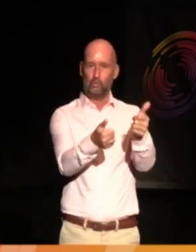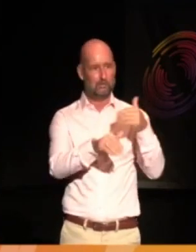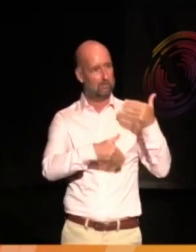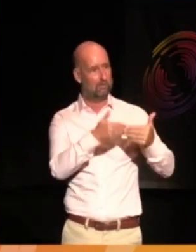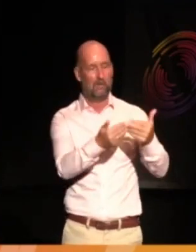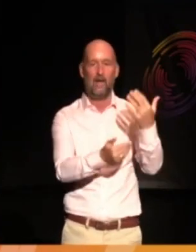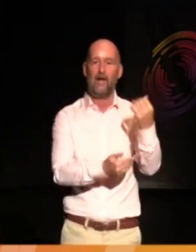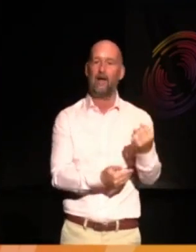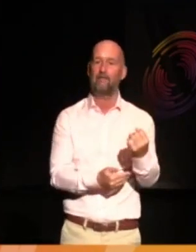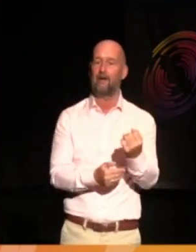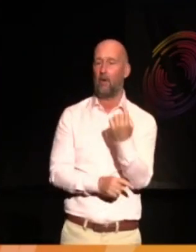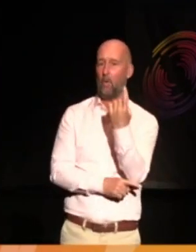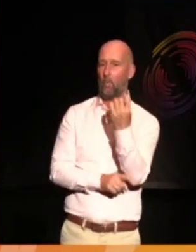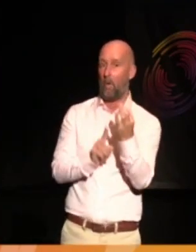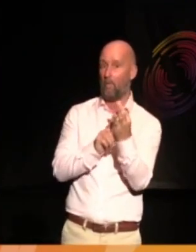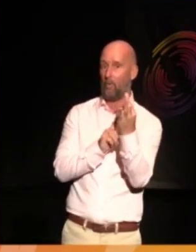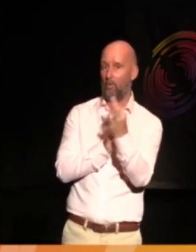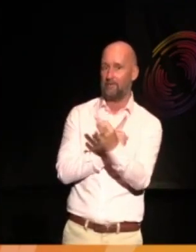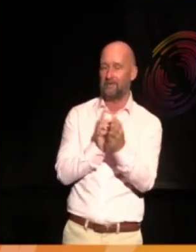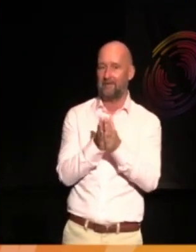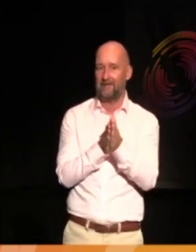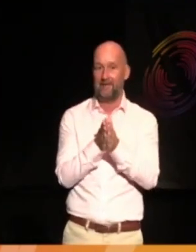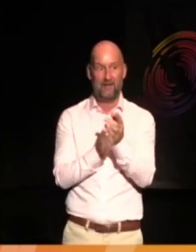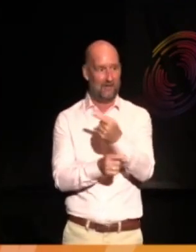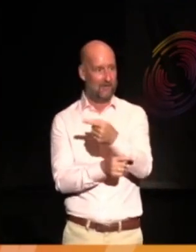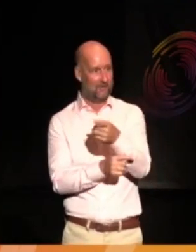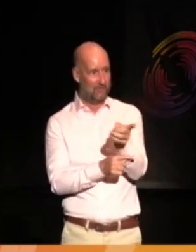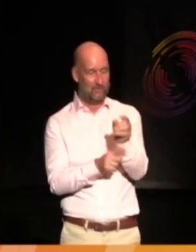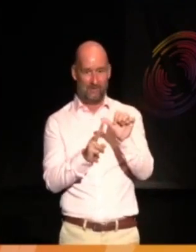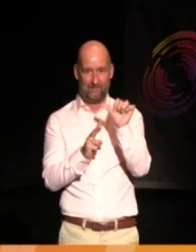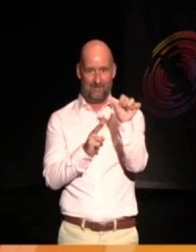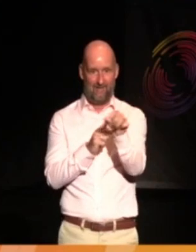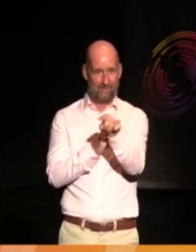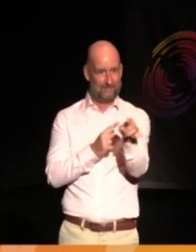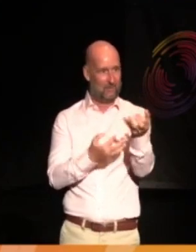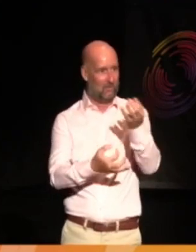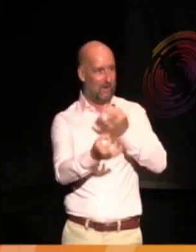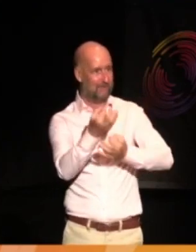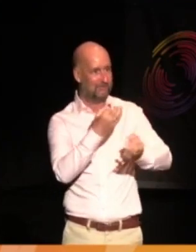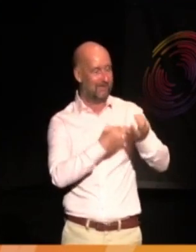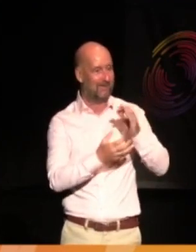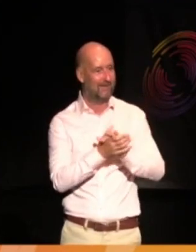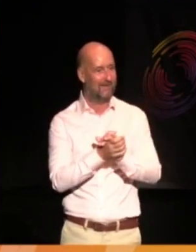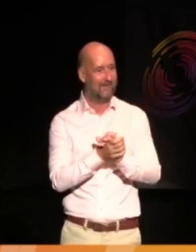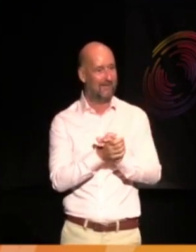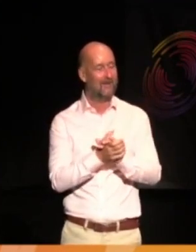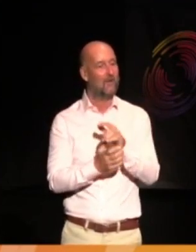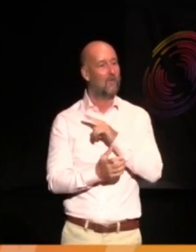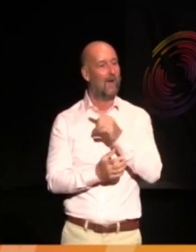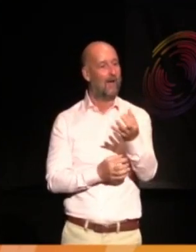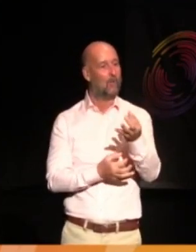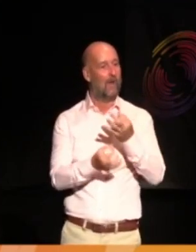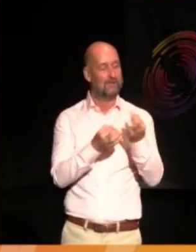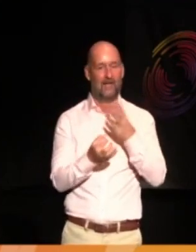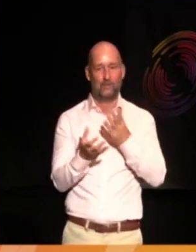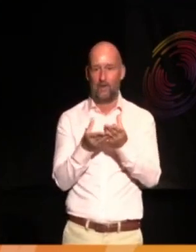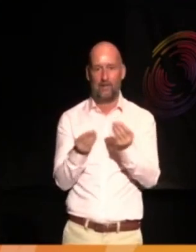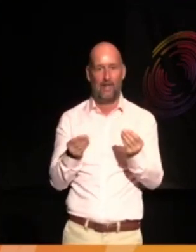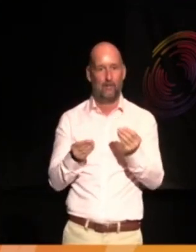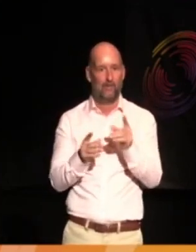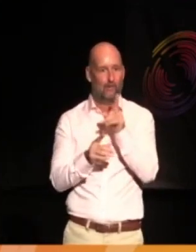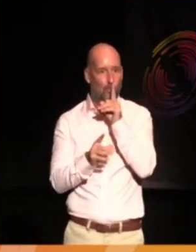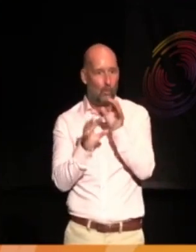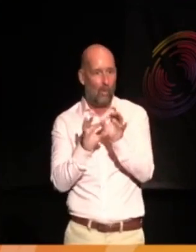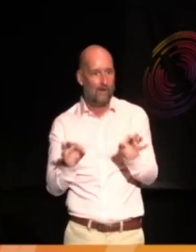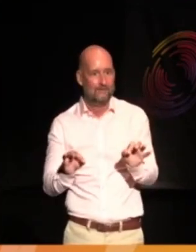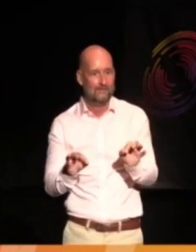flow from that. I've got one more question, and I'm doing that so that you now know that it's your turn, so you don't have that gap for me where you can think, oh, have I got a question? I don't